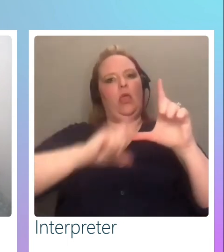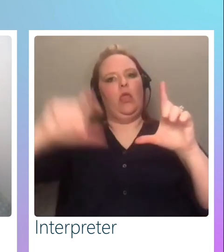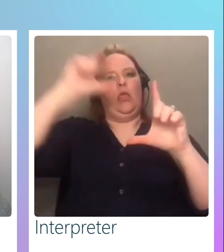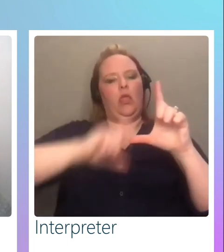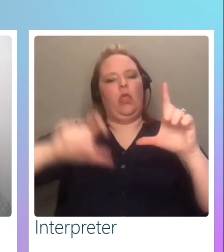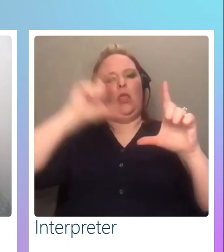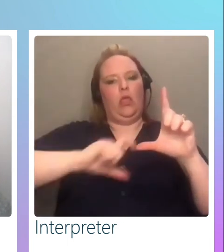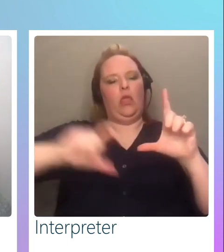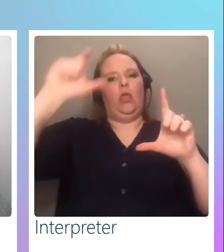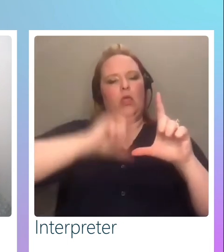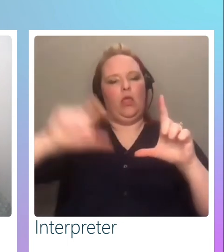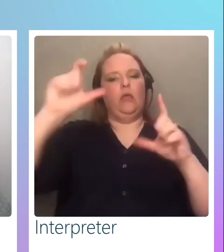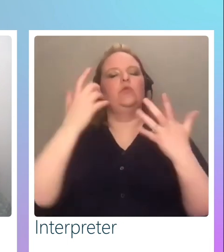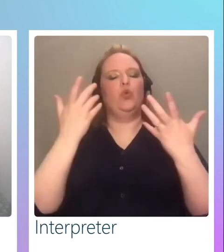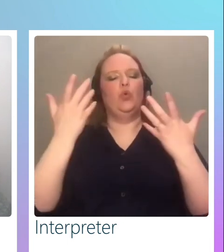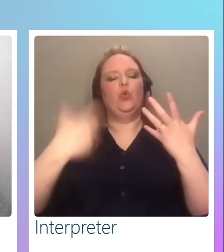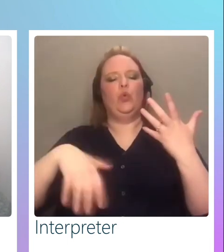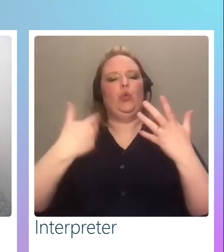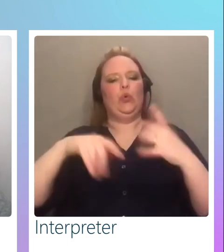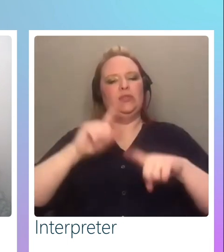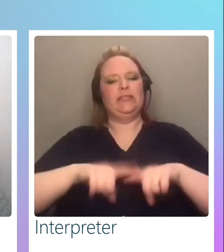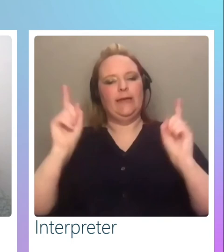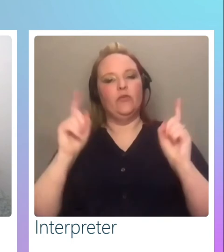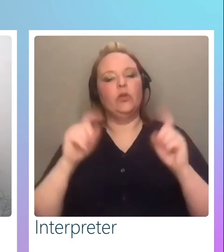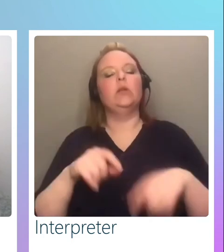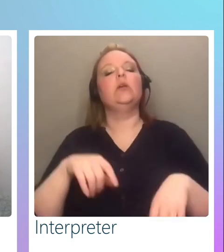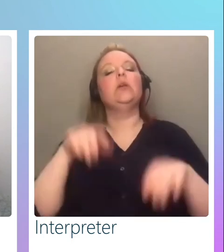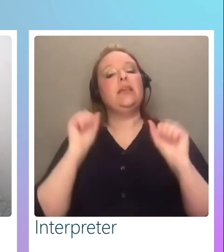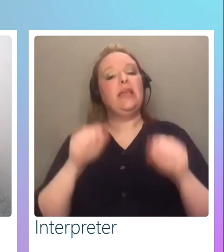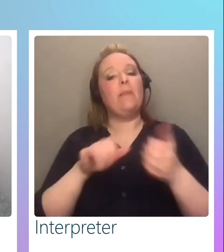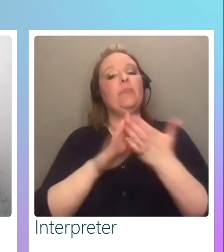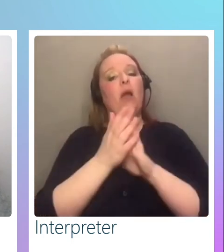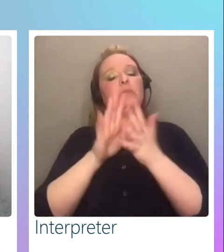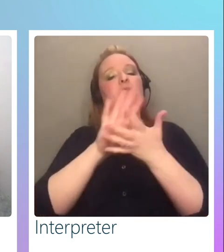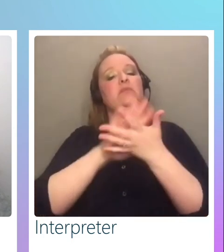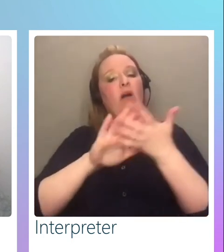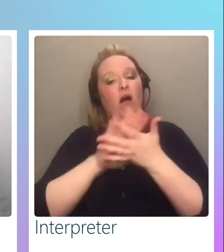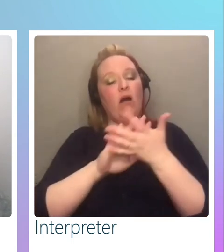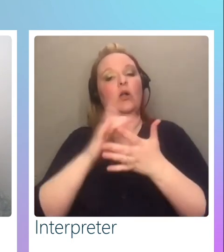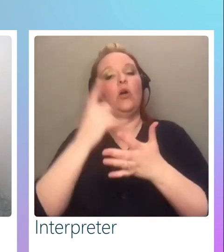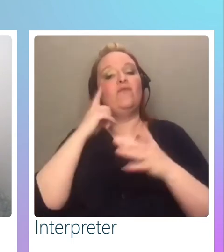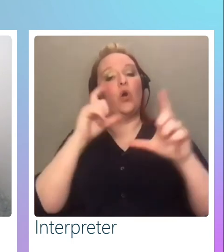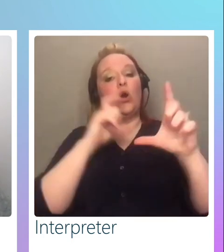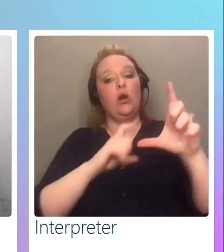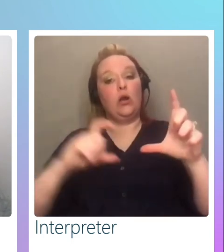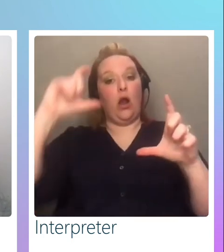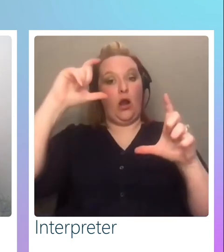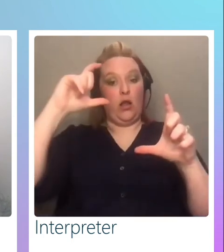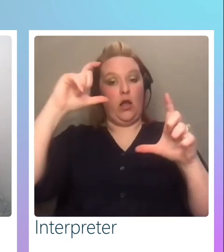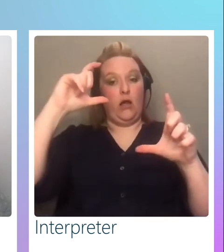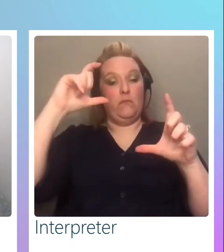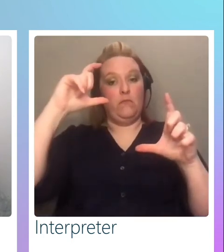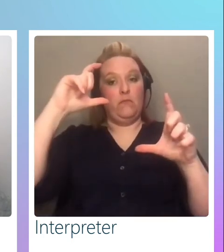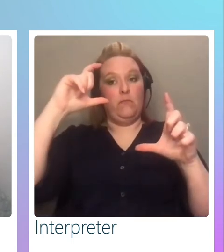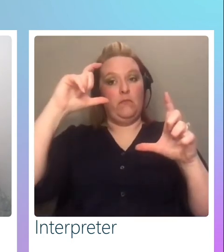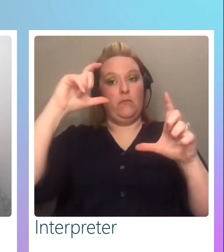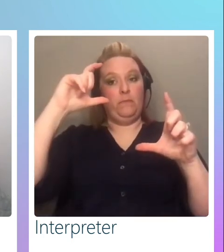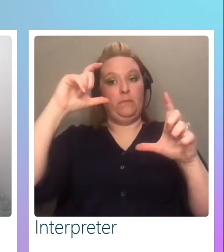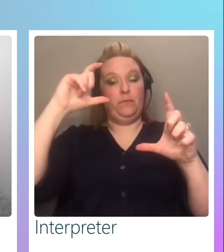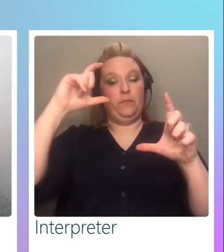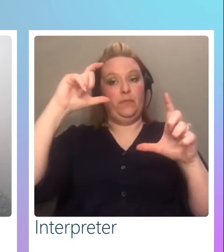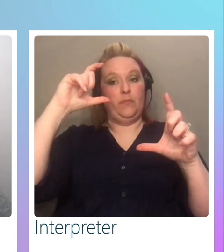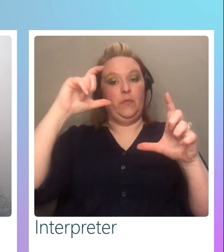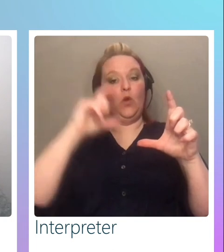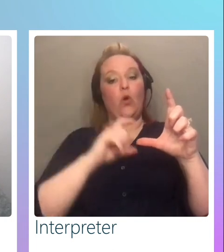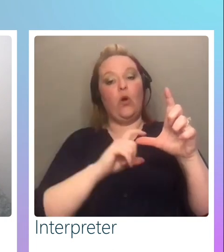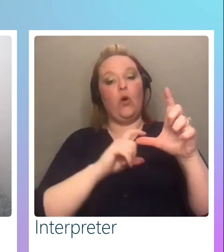whole page. There's definitely ways these can be made very subtle. Like even moving a card up, you could move it up from the very bottom to the very top, or